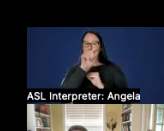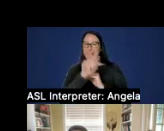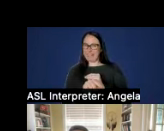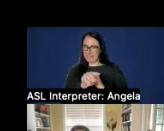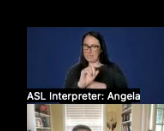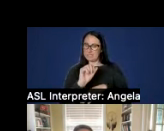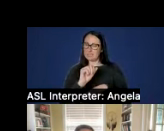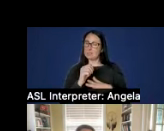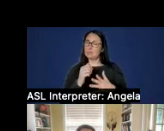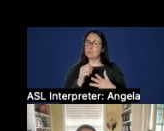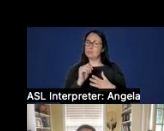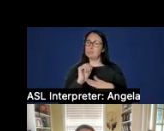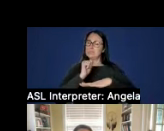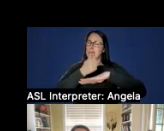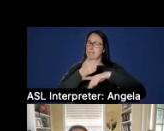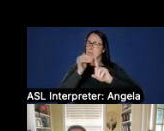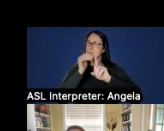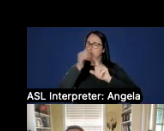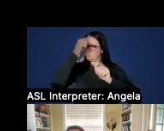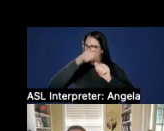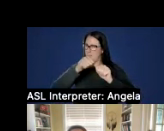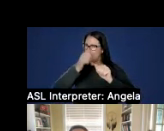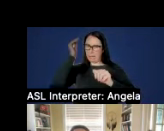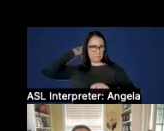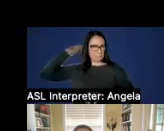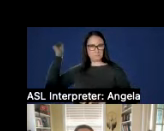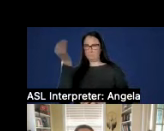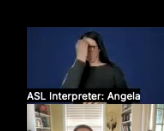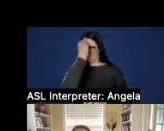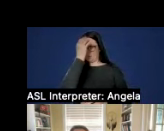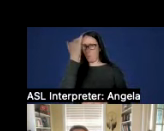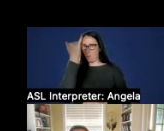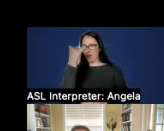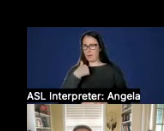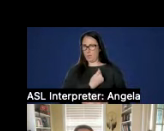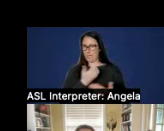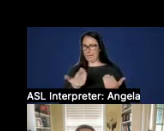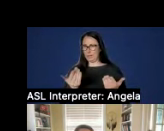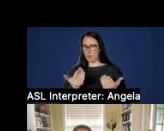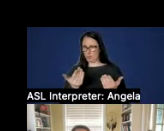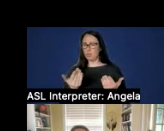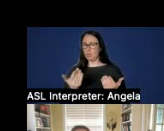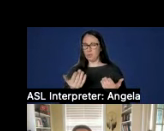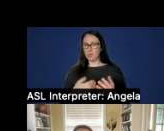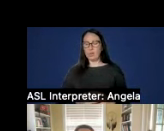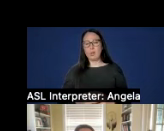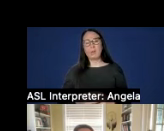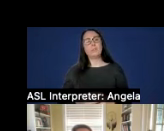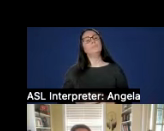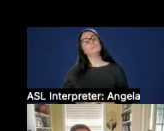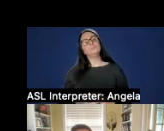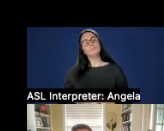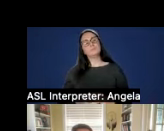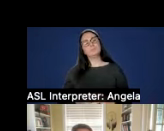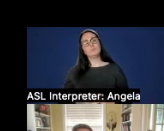to remind us why we're here, and also so that we kind of keep an eye on,